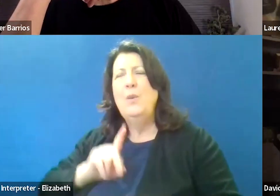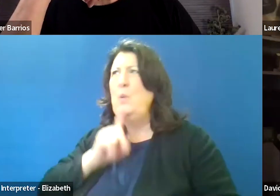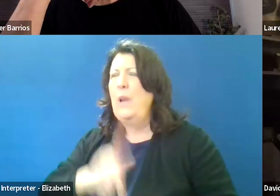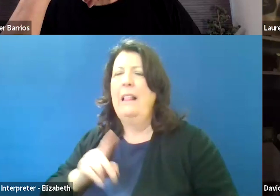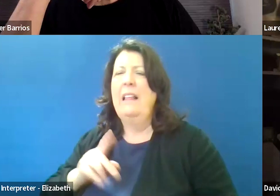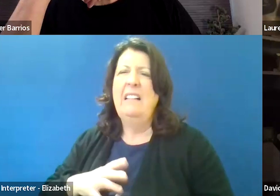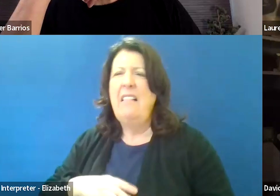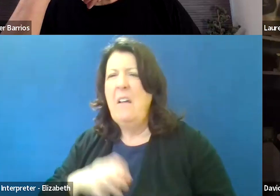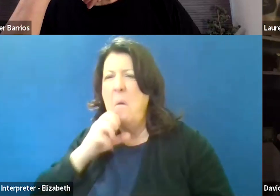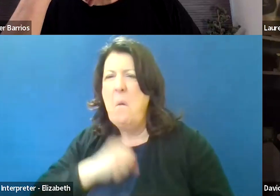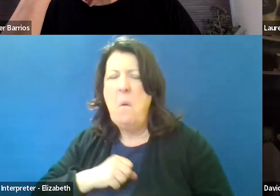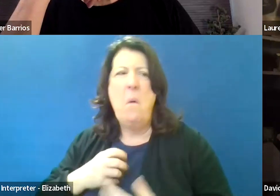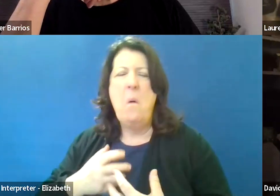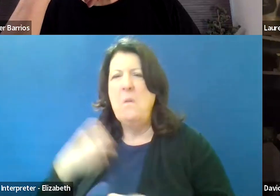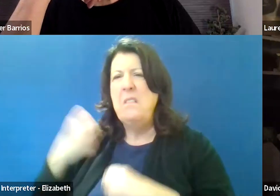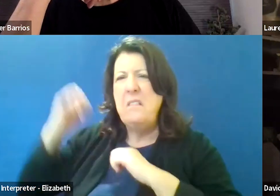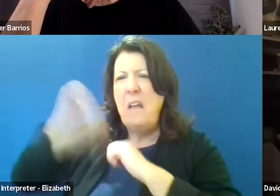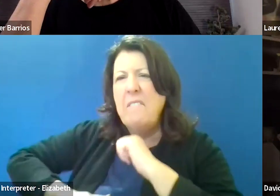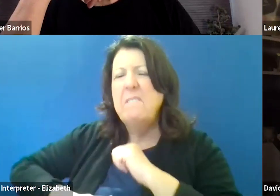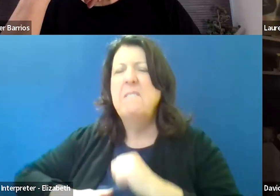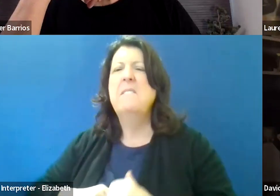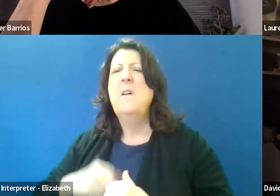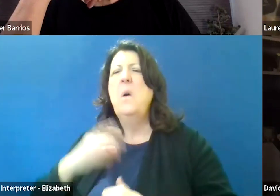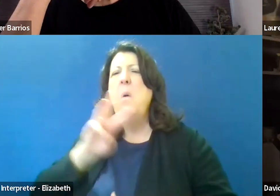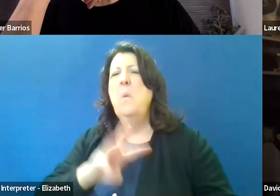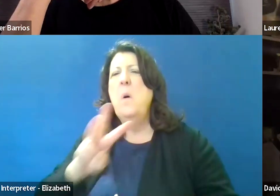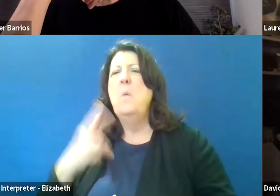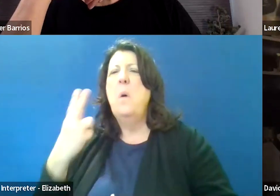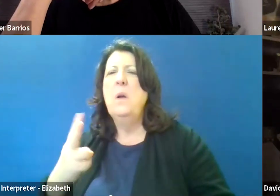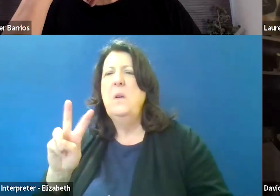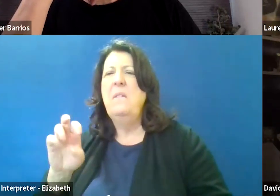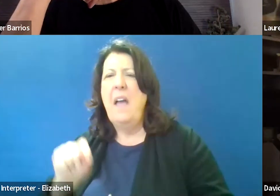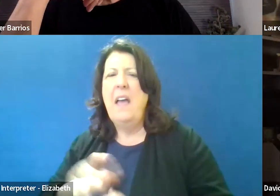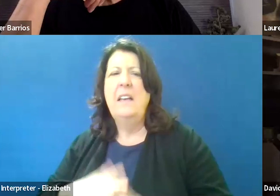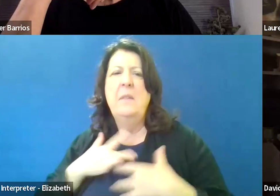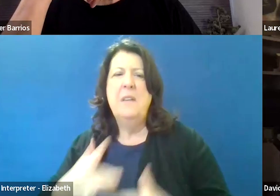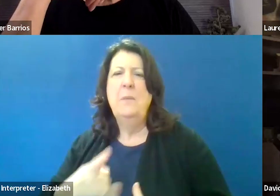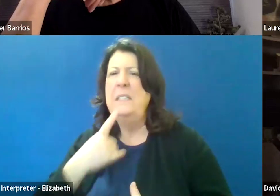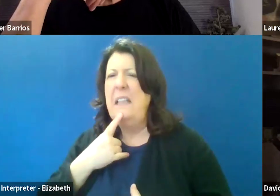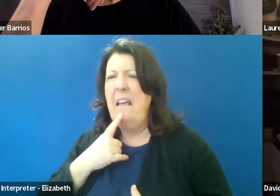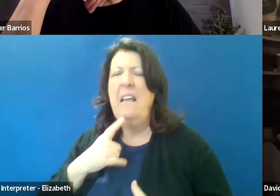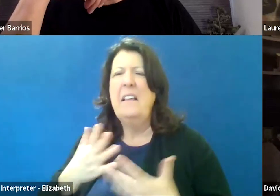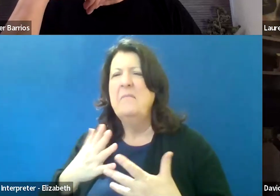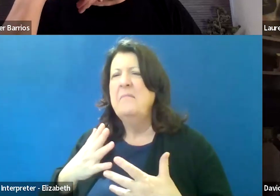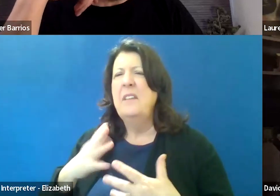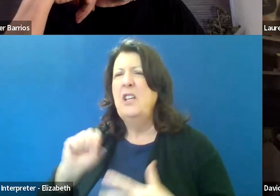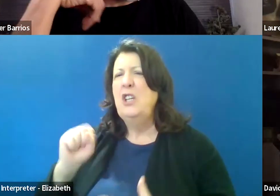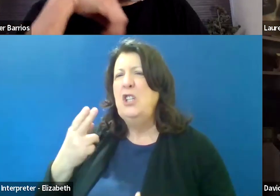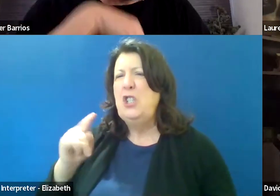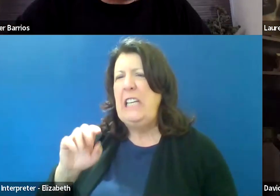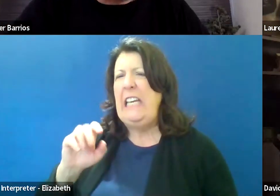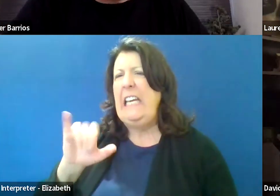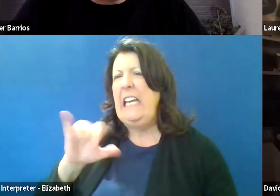World War II vet who would say things like, for most people, life is like a hen house ladder, shitty and short. Or, for most